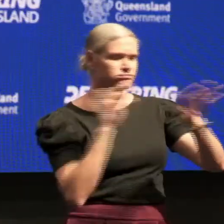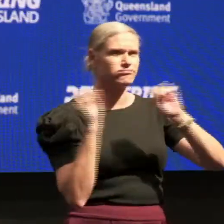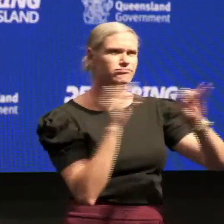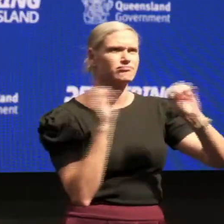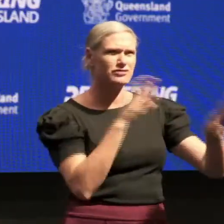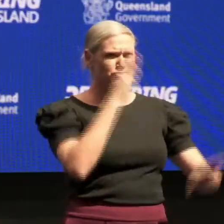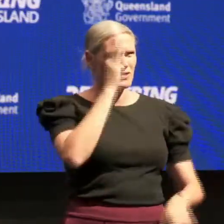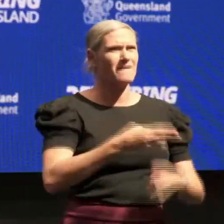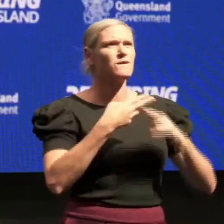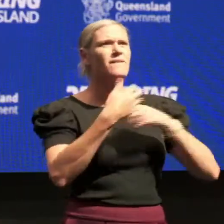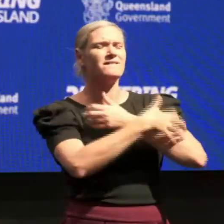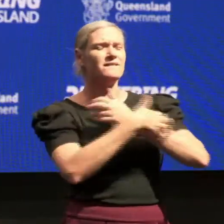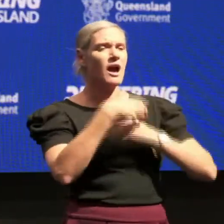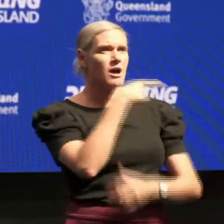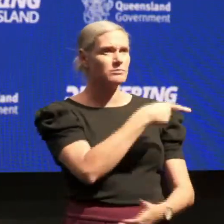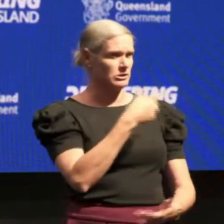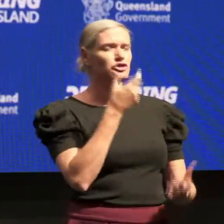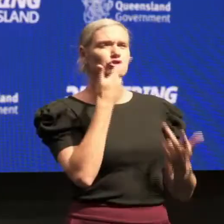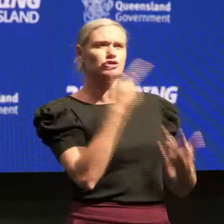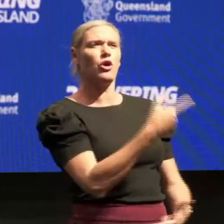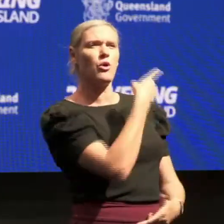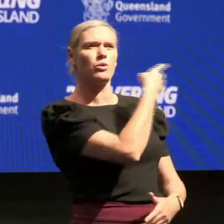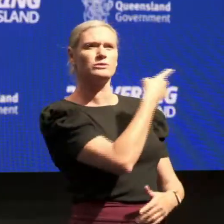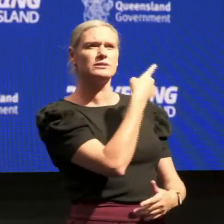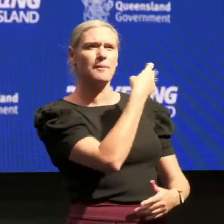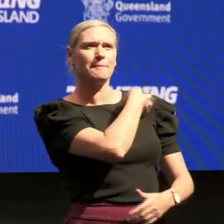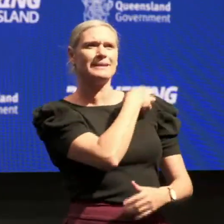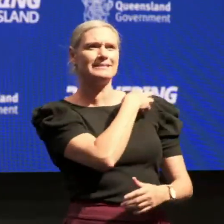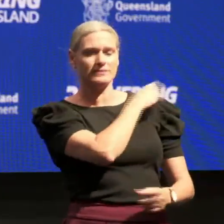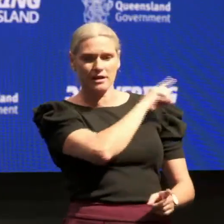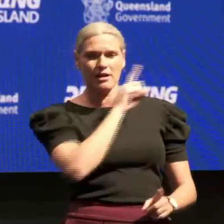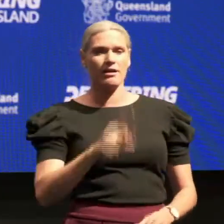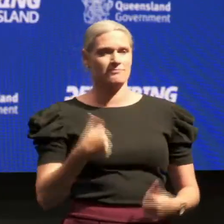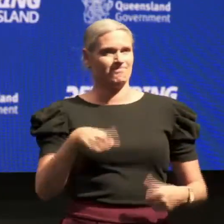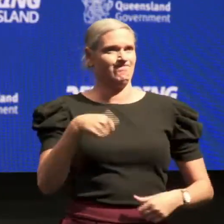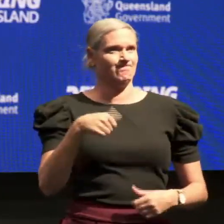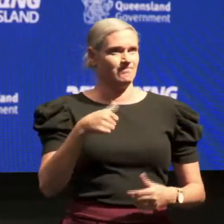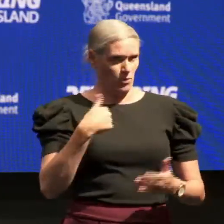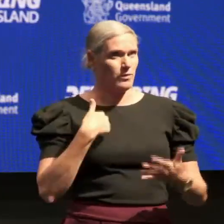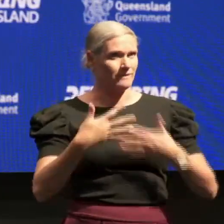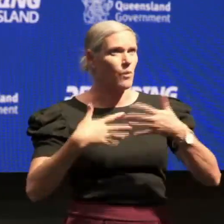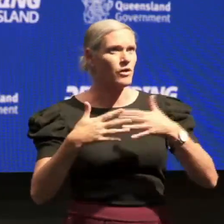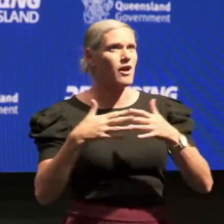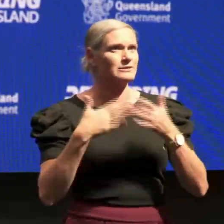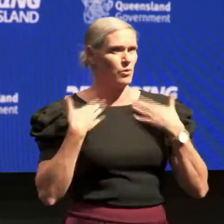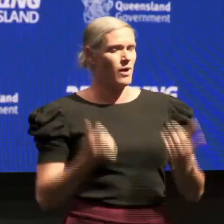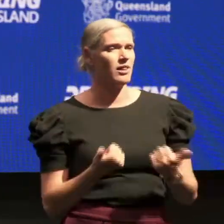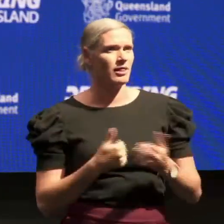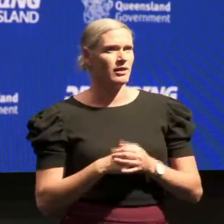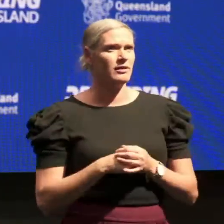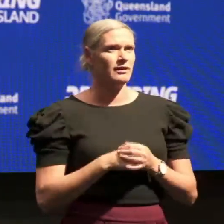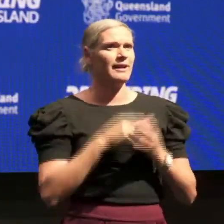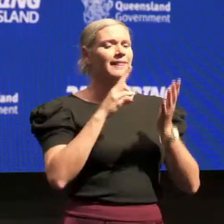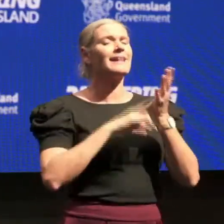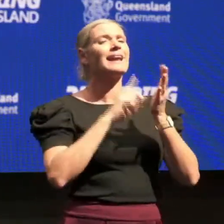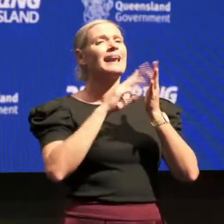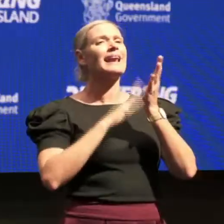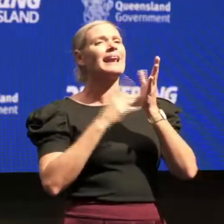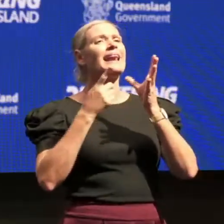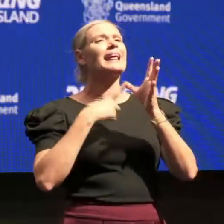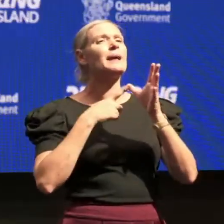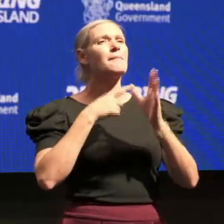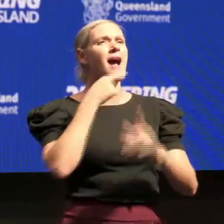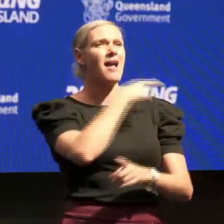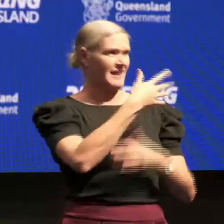kind of partnerships. Having the minister sit in on the State Disaster Coordination Centre and representatives from NEMA, the National